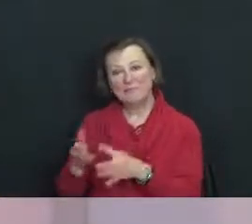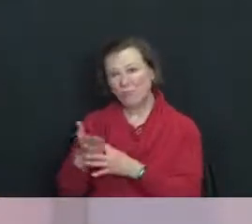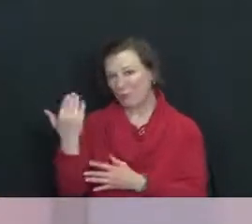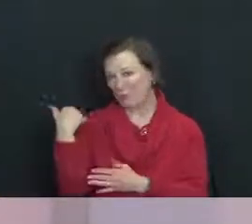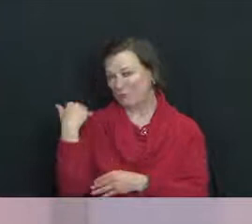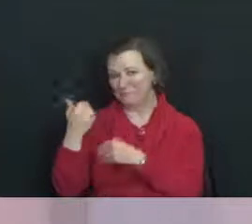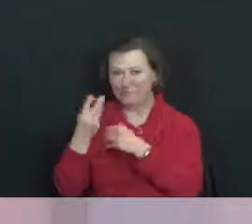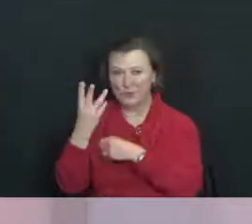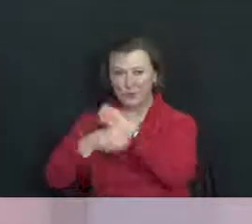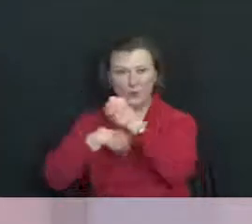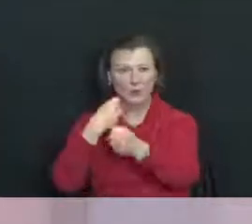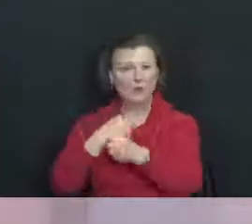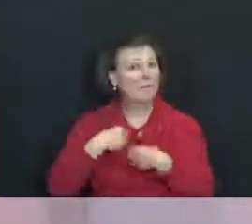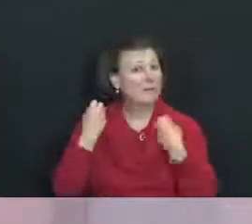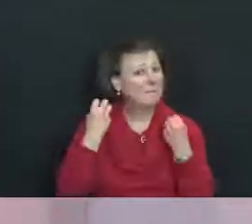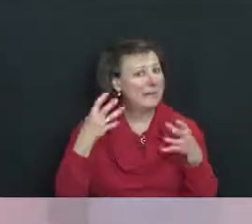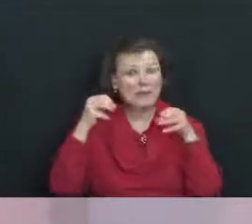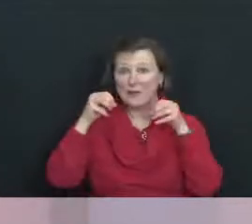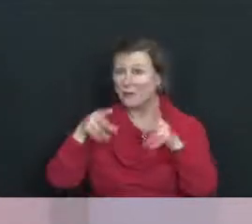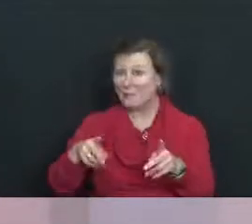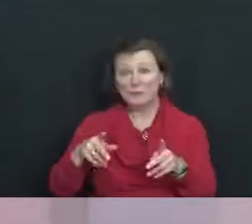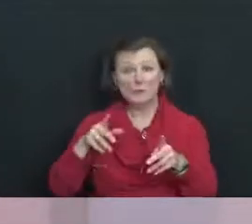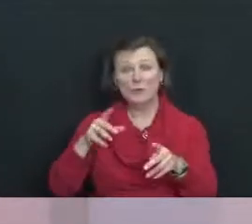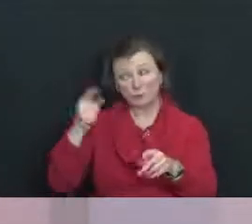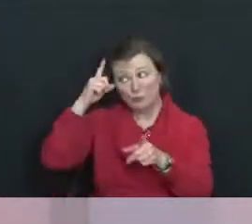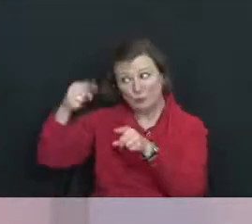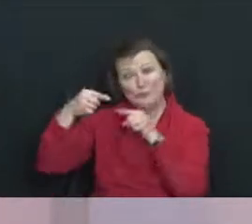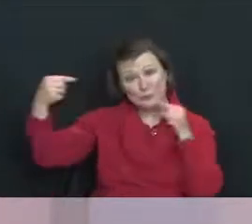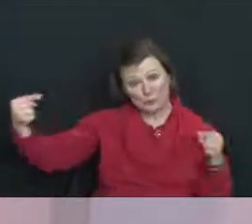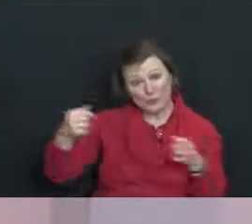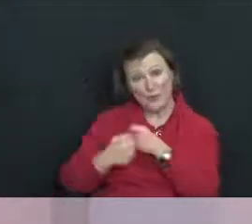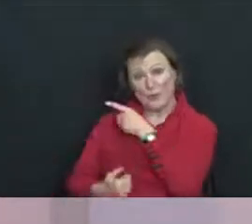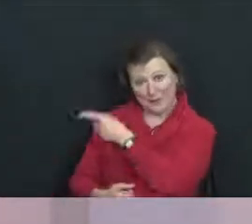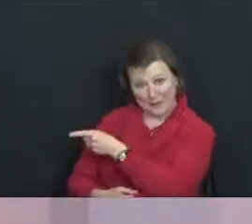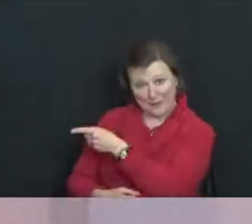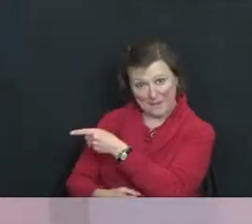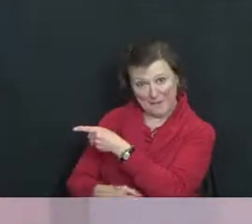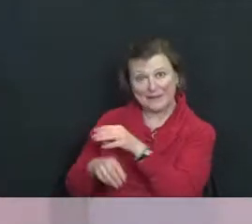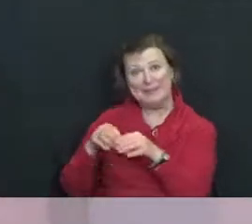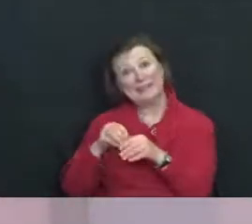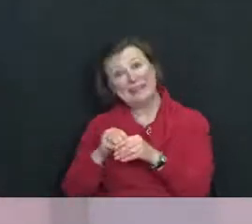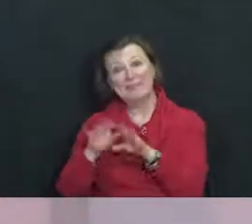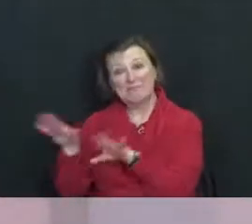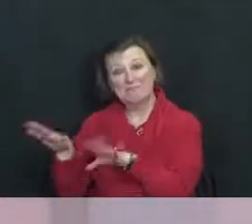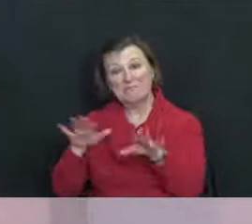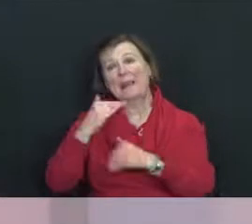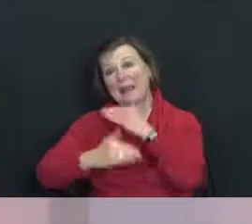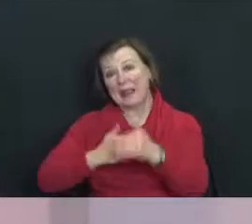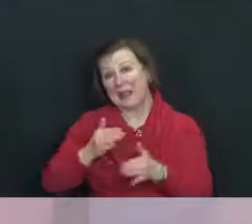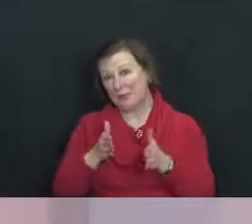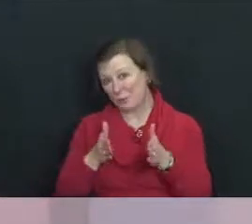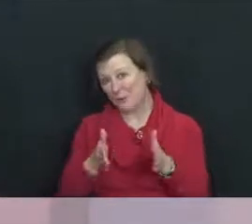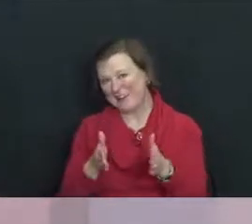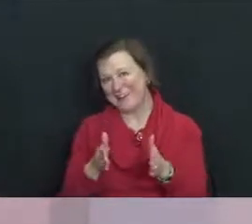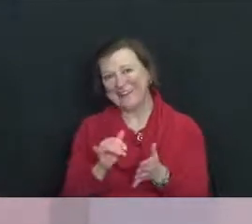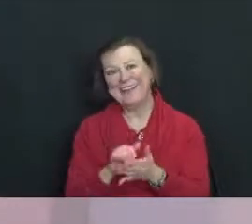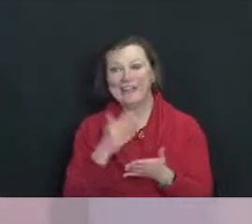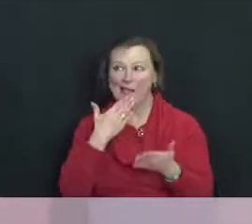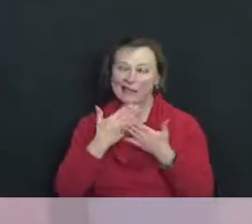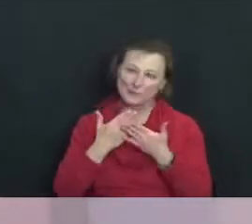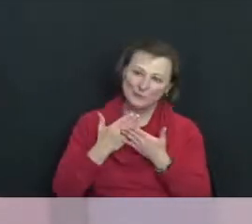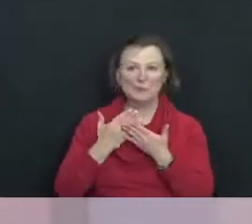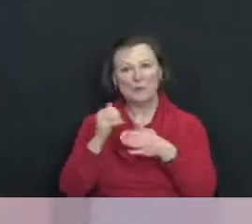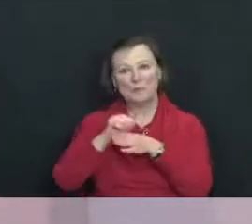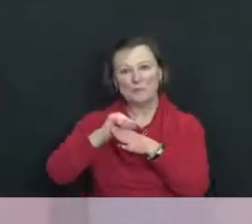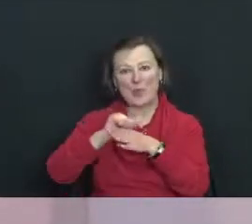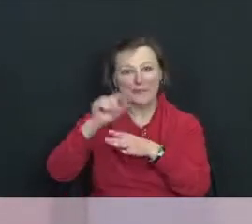gotten many opportunities to disagree with him in an agreeable way. And that's been a good exercise for